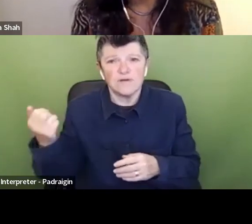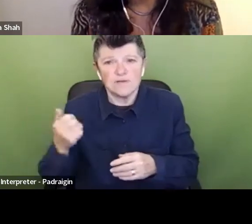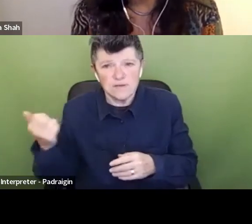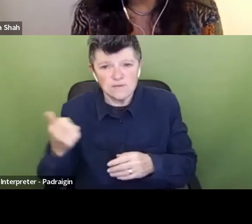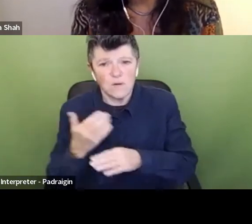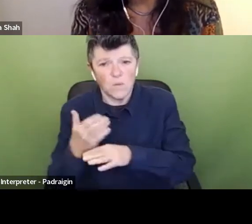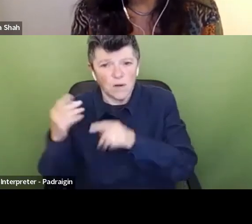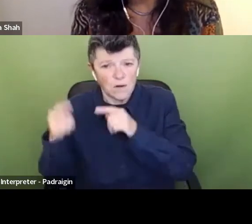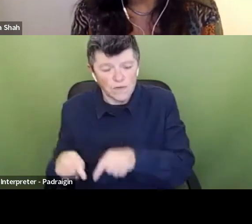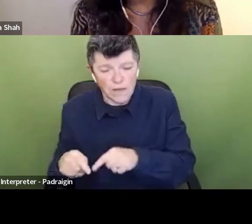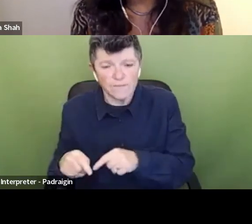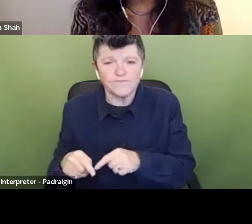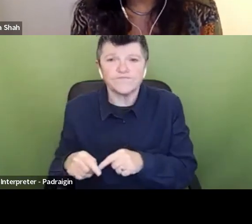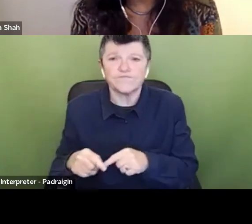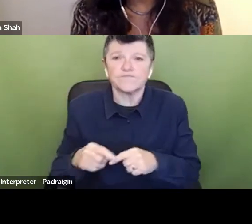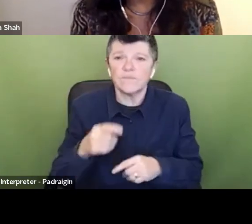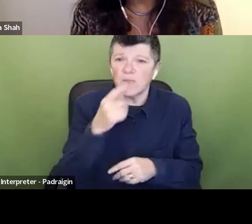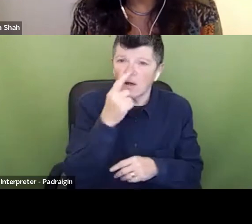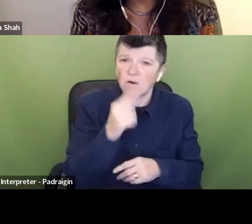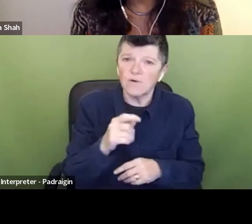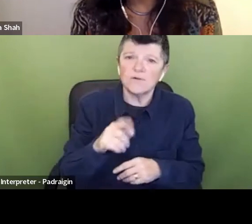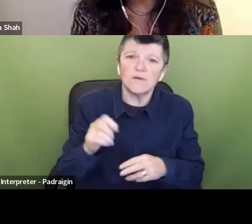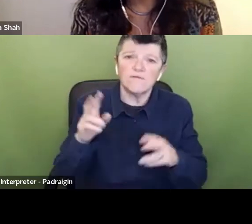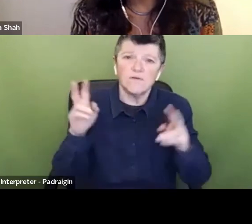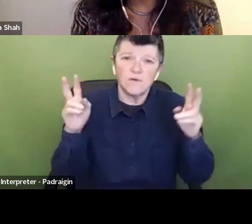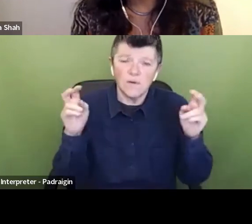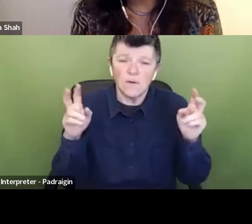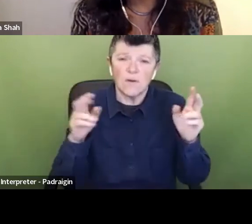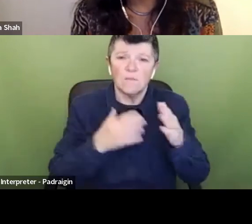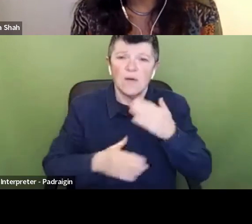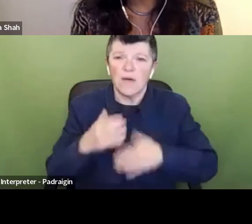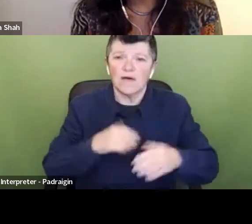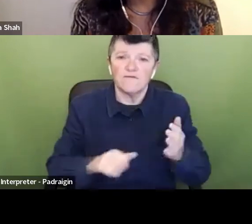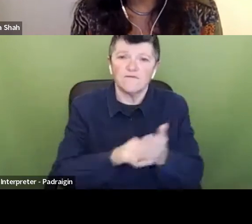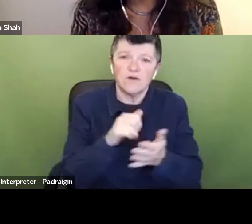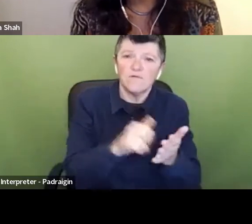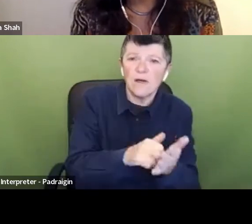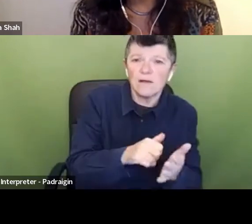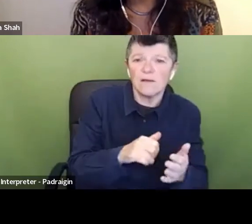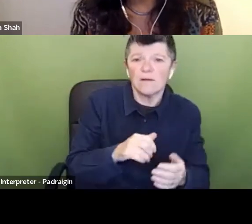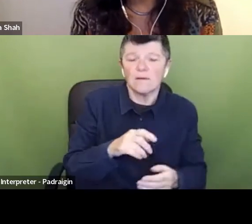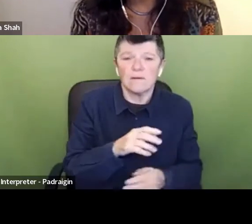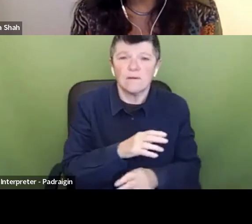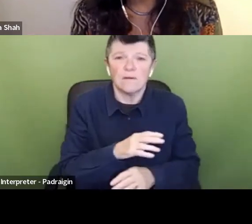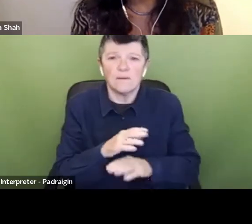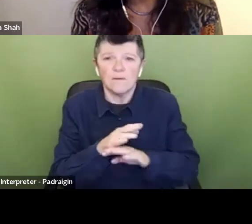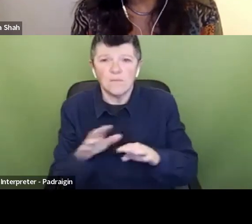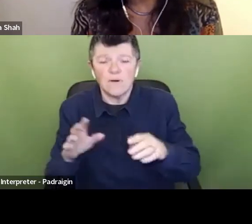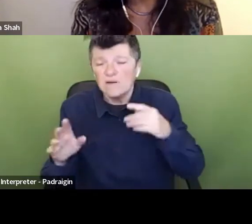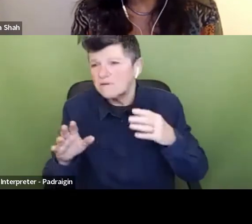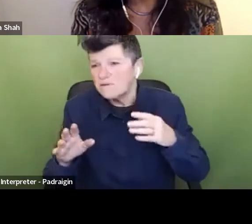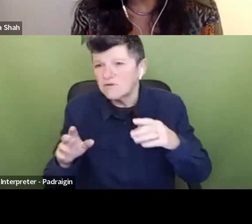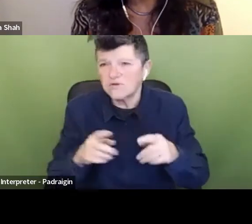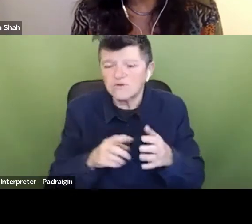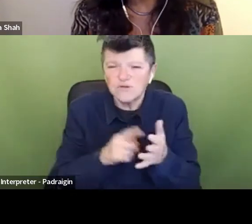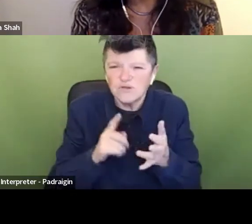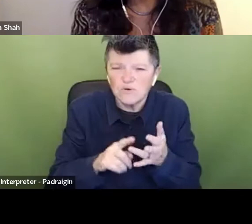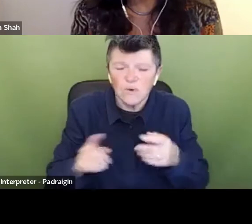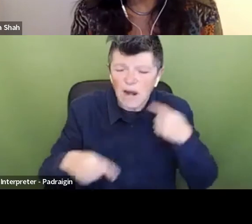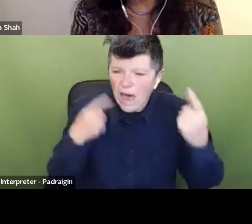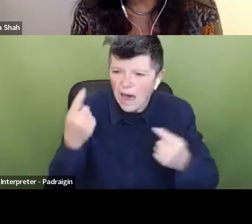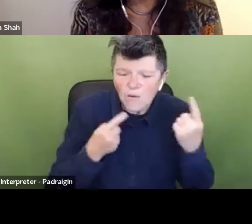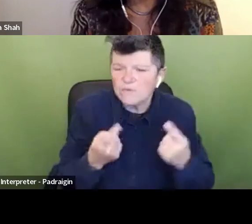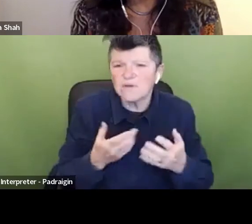if you quote unquote behaved correctly, i.e. you were not too loud so that the neighbors didn't complain and you didn't leave rubbish around,